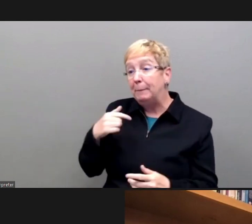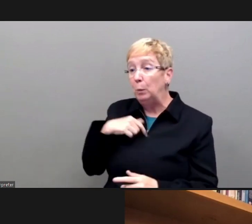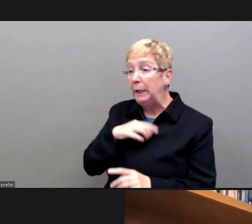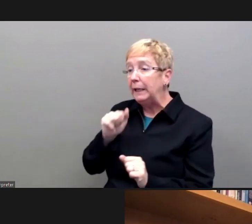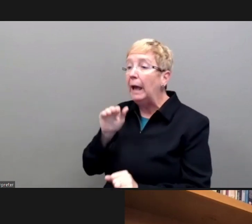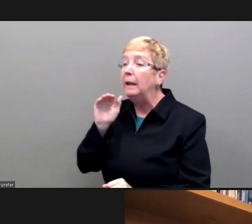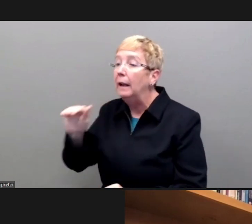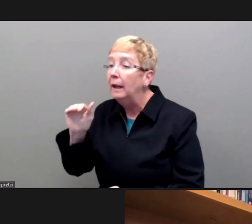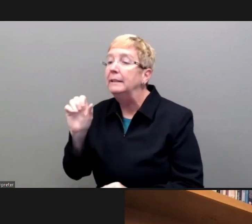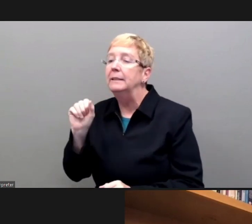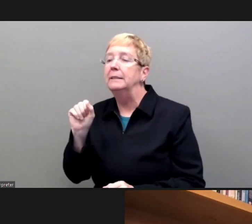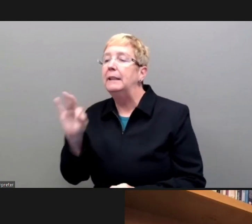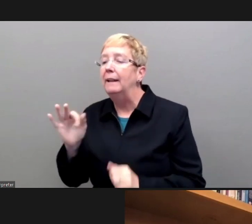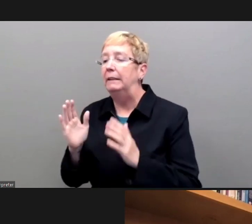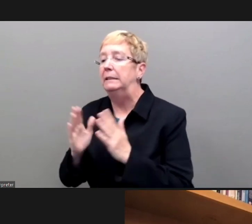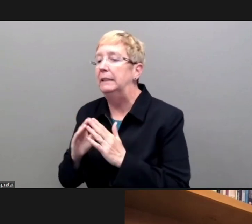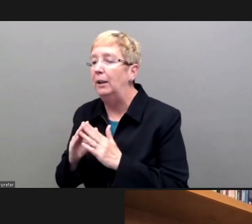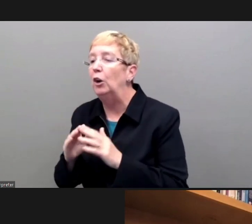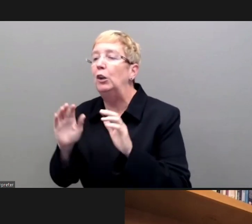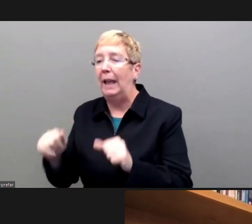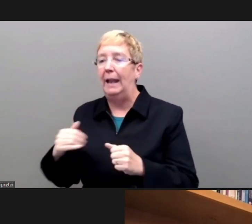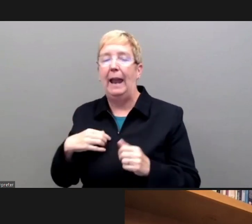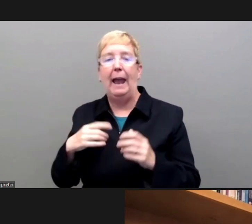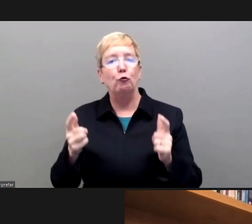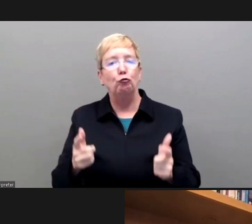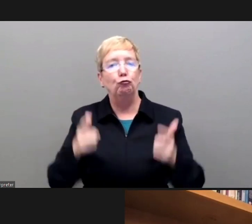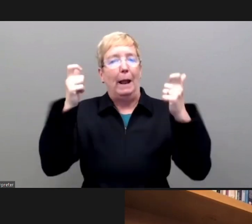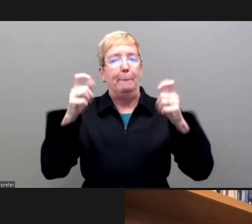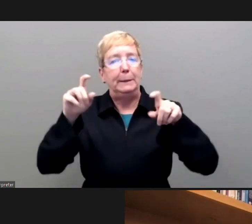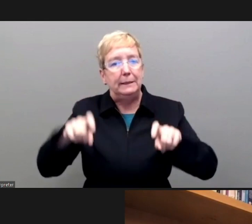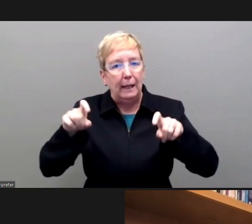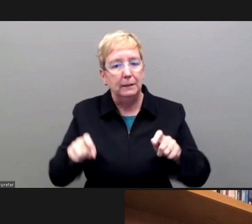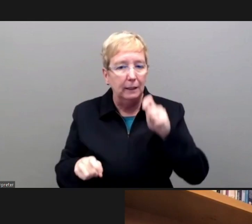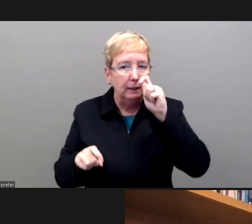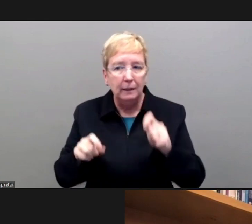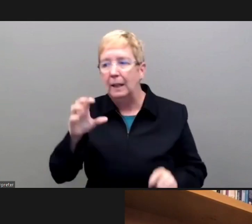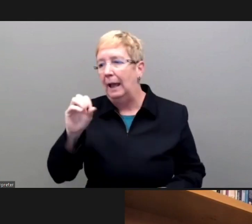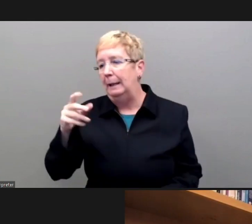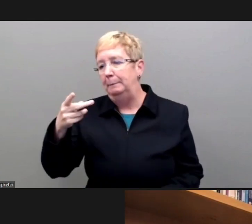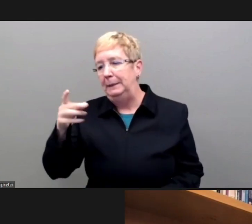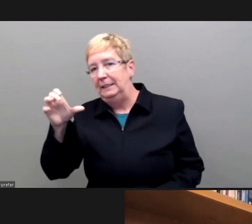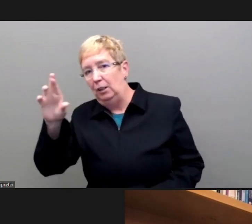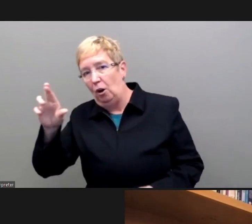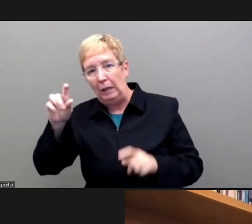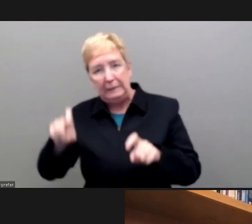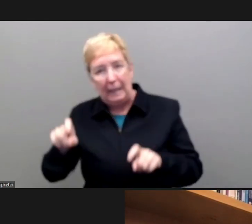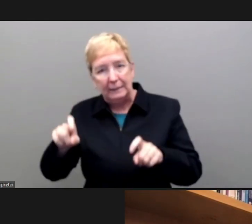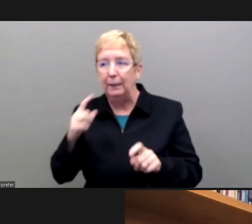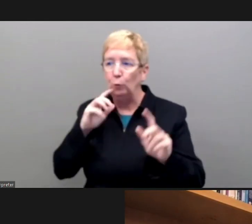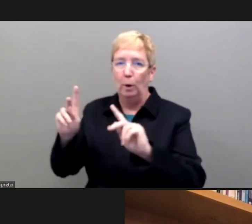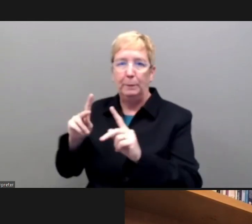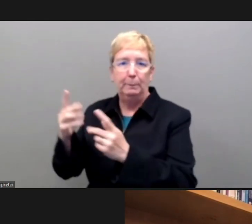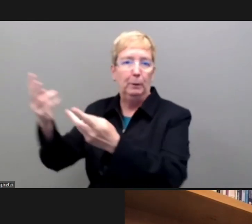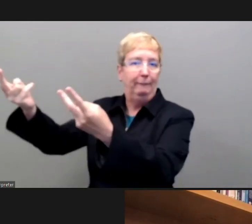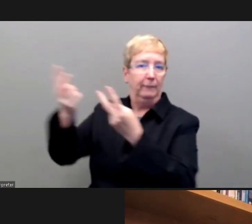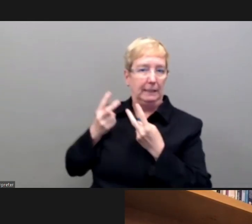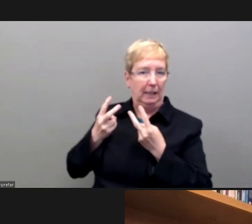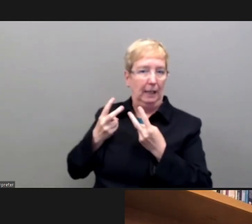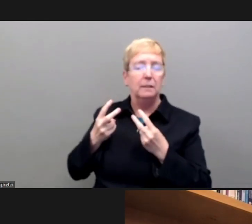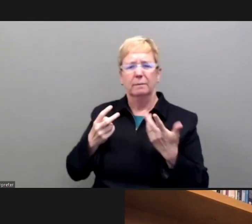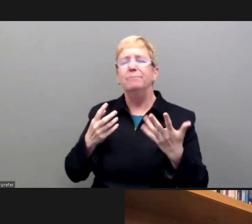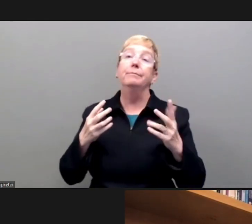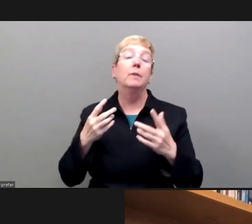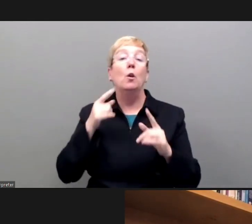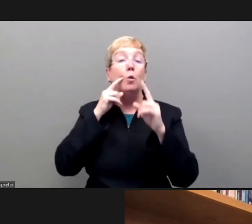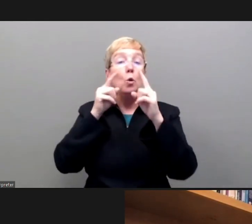provide nearby both rapid testing and PCR testing for folks. Do as much as we can to make that the safest